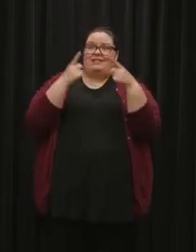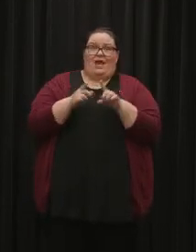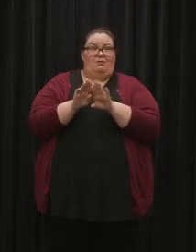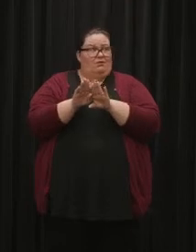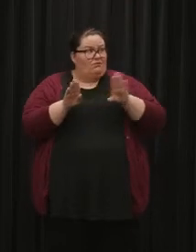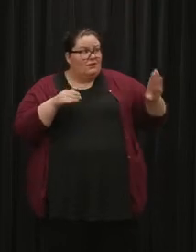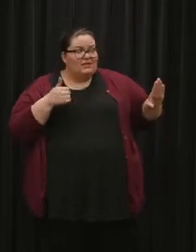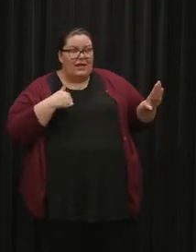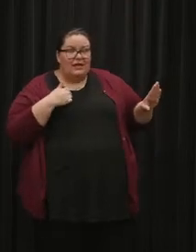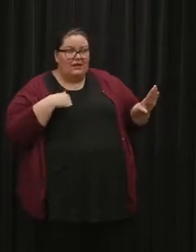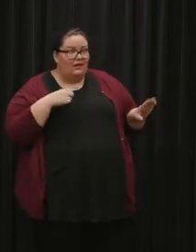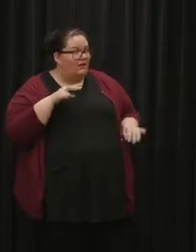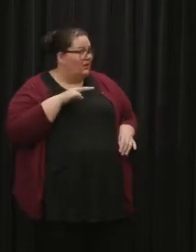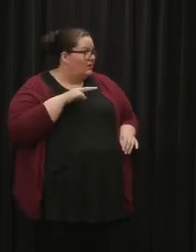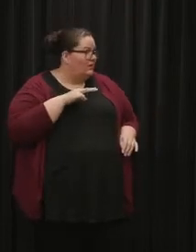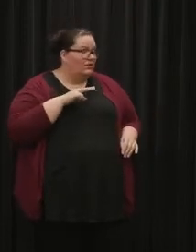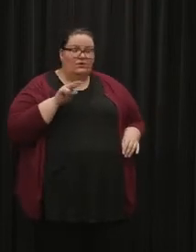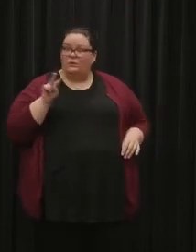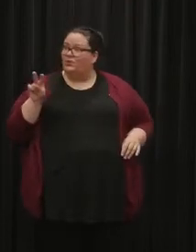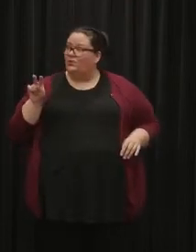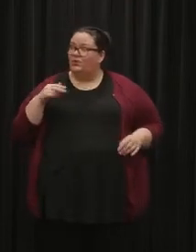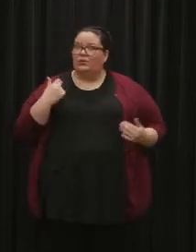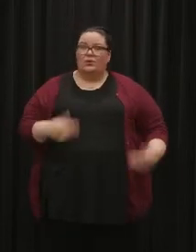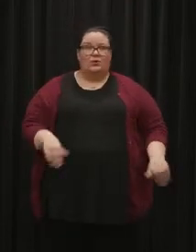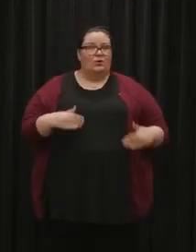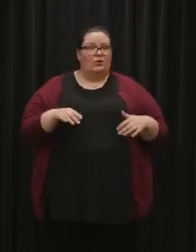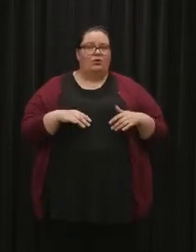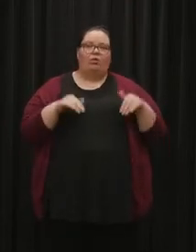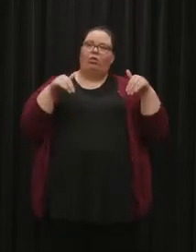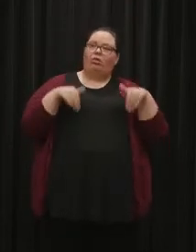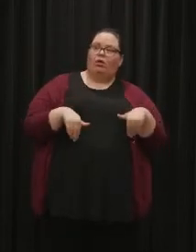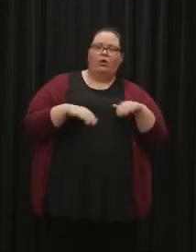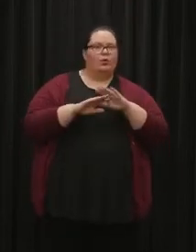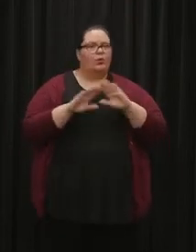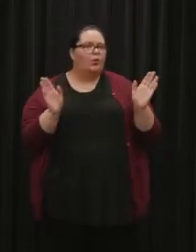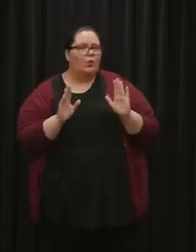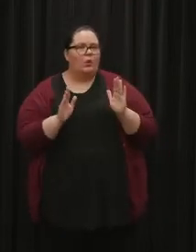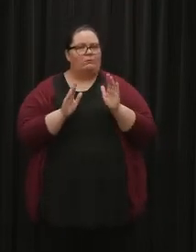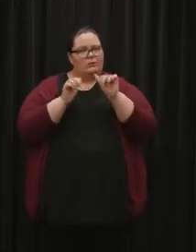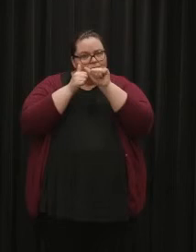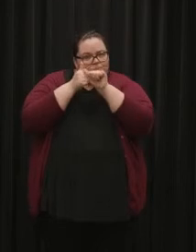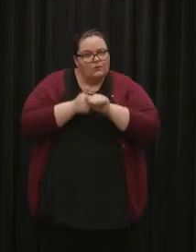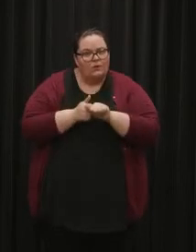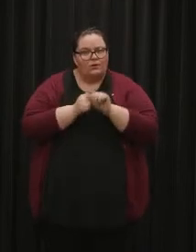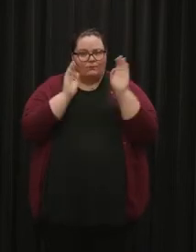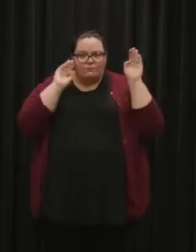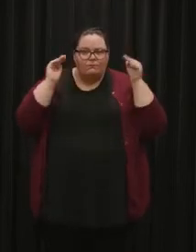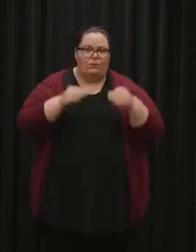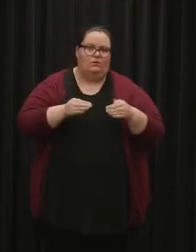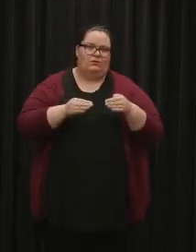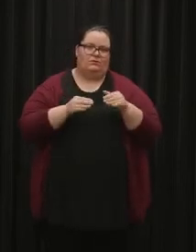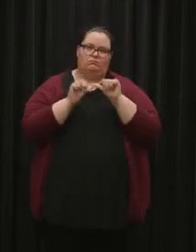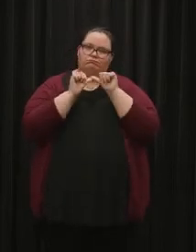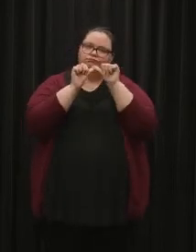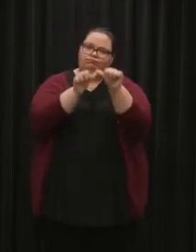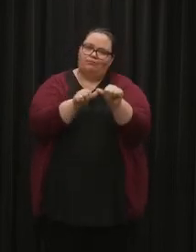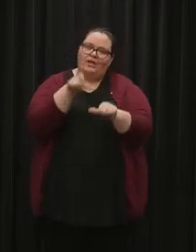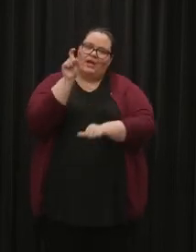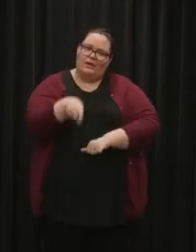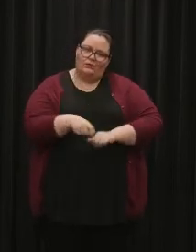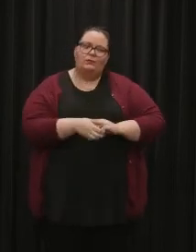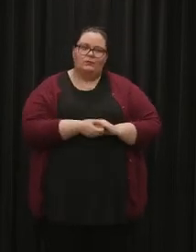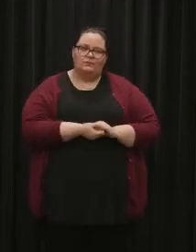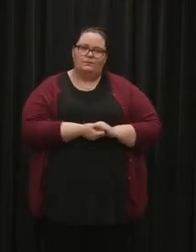across the country. We cannot let our guard down. We've been diligent, we've been persistent, and we must continue until